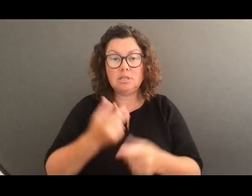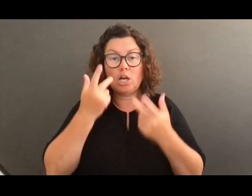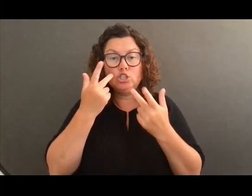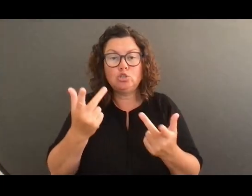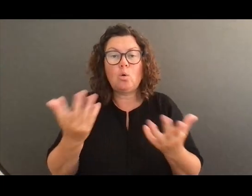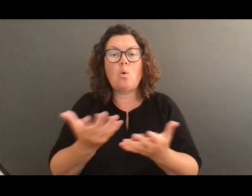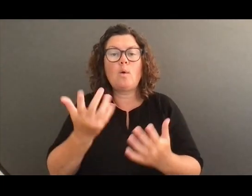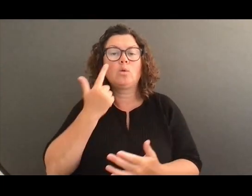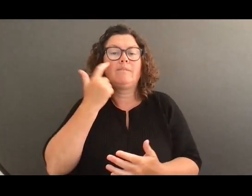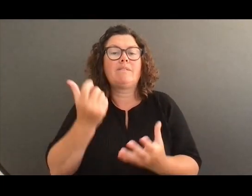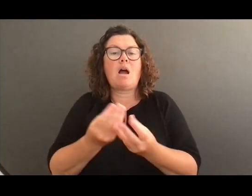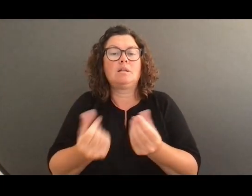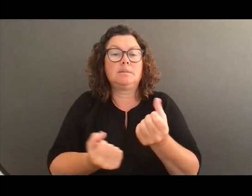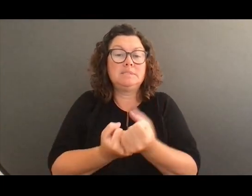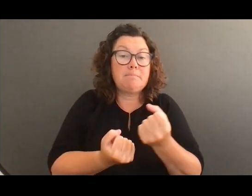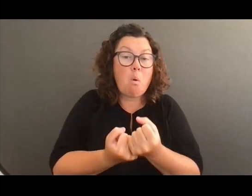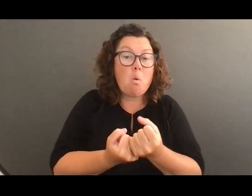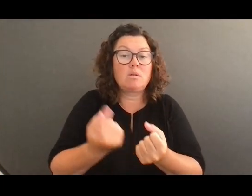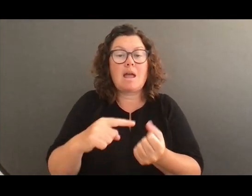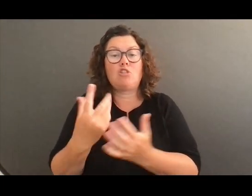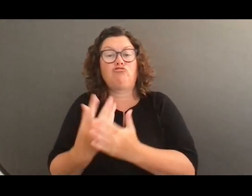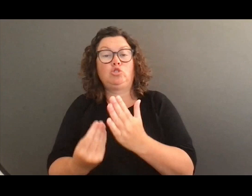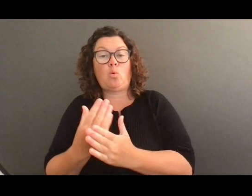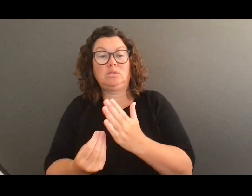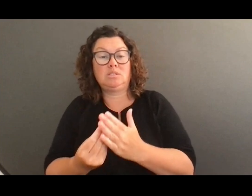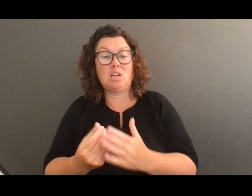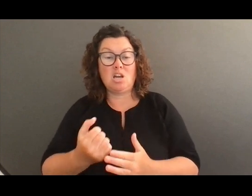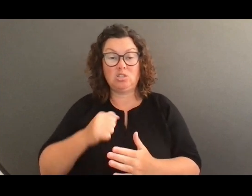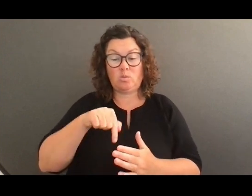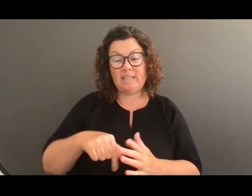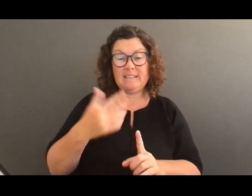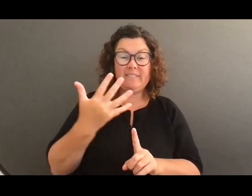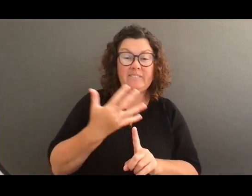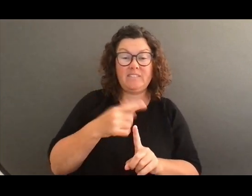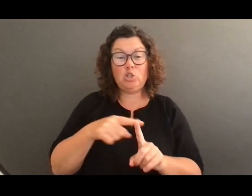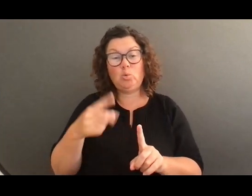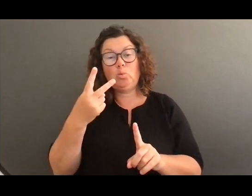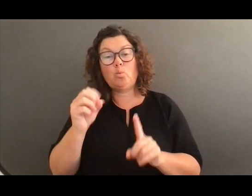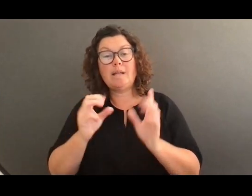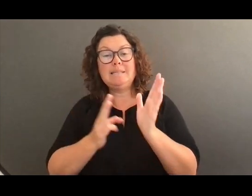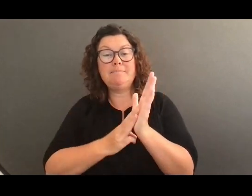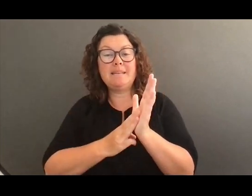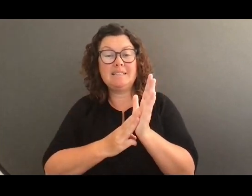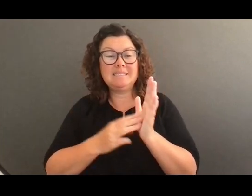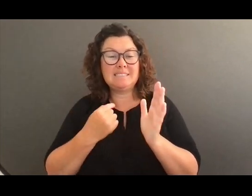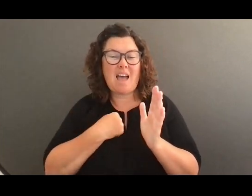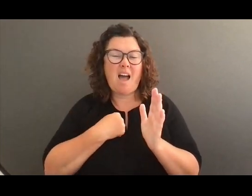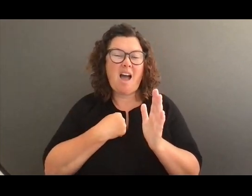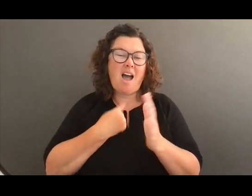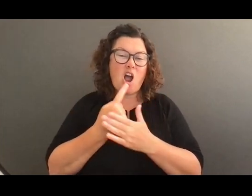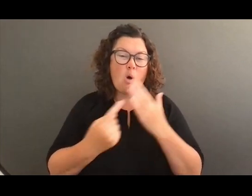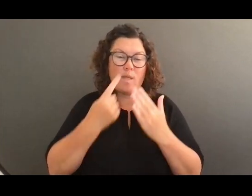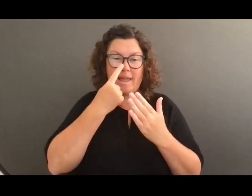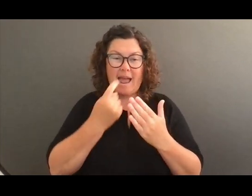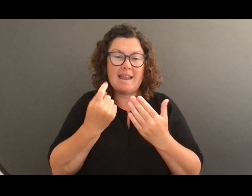resources. So remember, in this 15 minutes or so, 20 minutes, I can only give you some broad brushstrokes, but please approach me